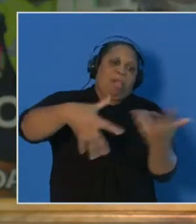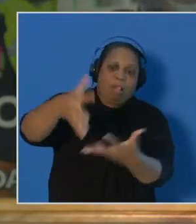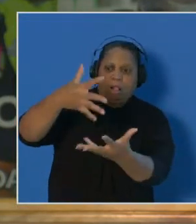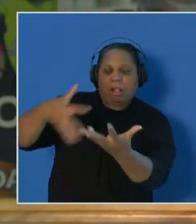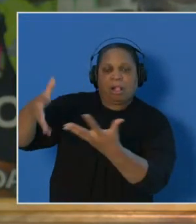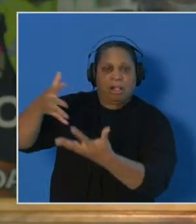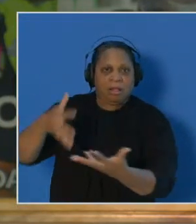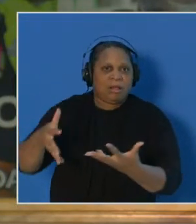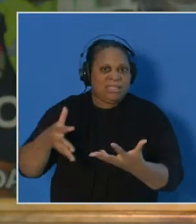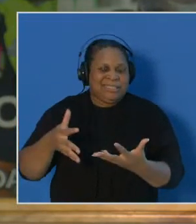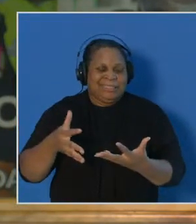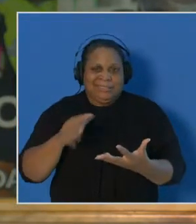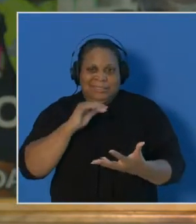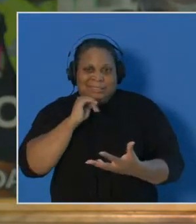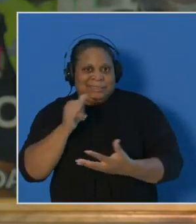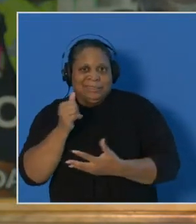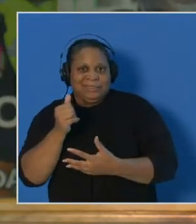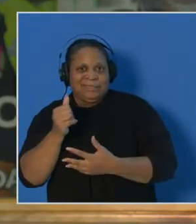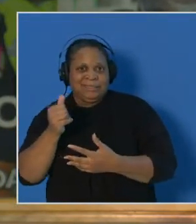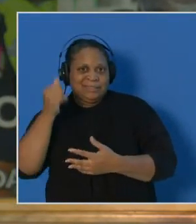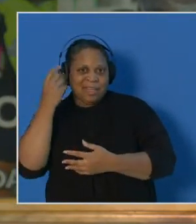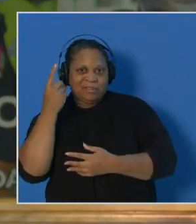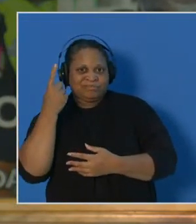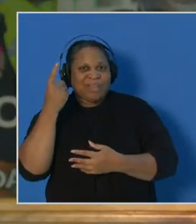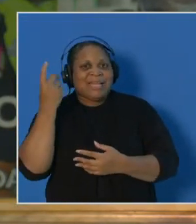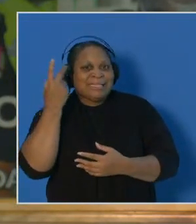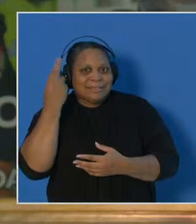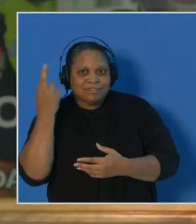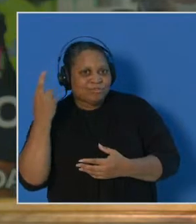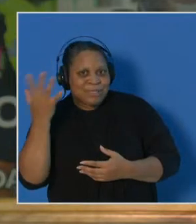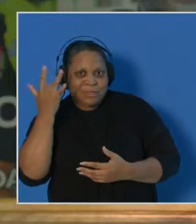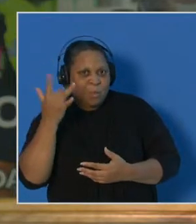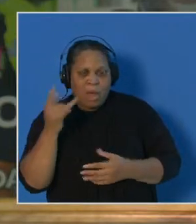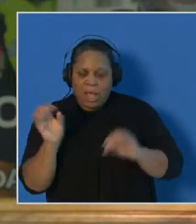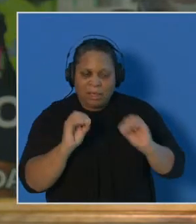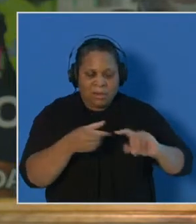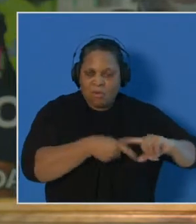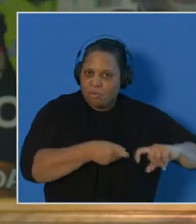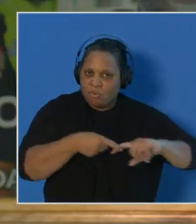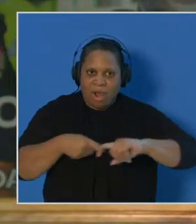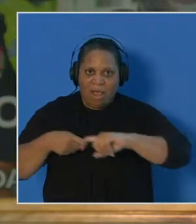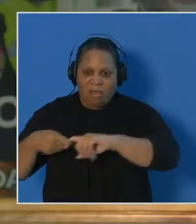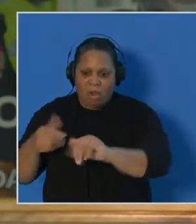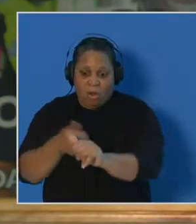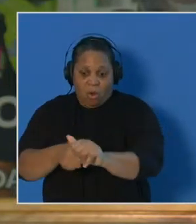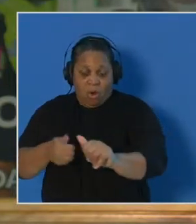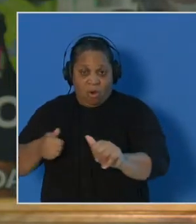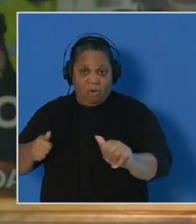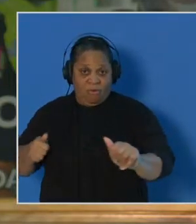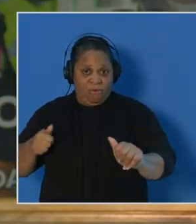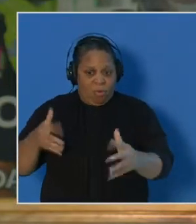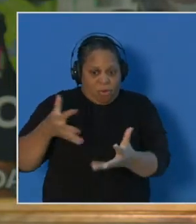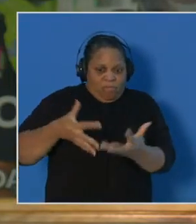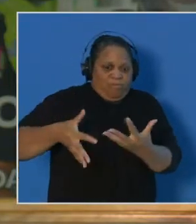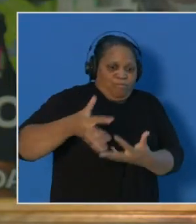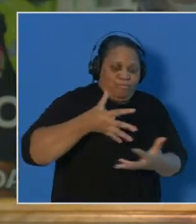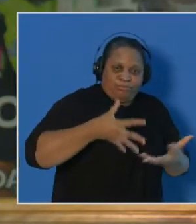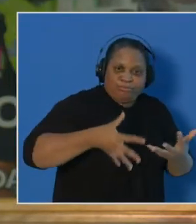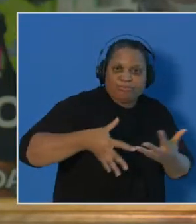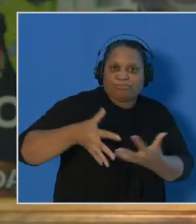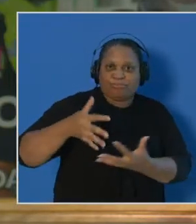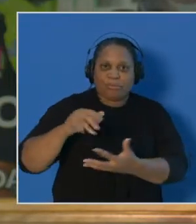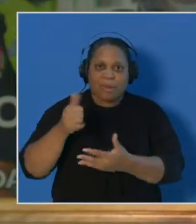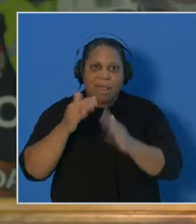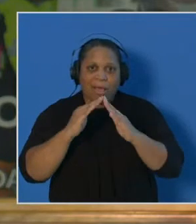This defeats the whole purpose of having no raft-up rules. Please try and avoid commingling with